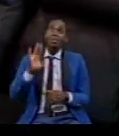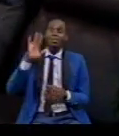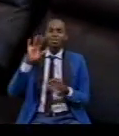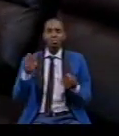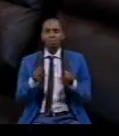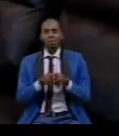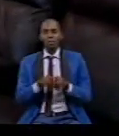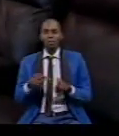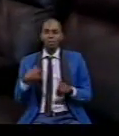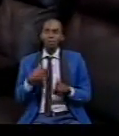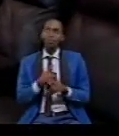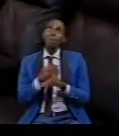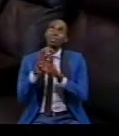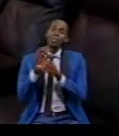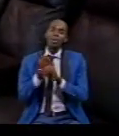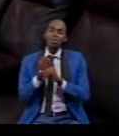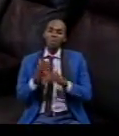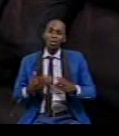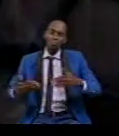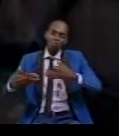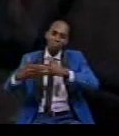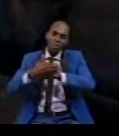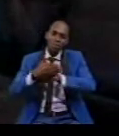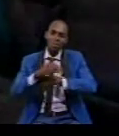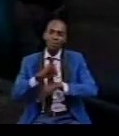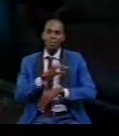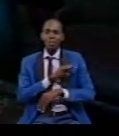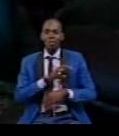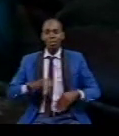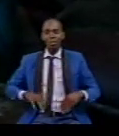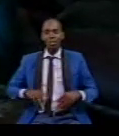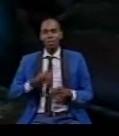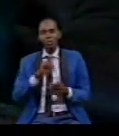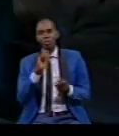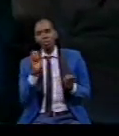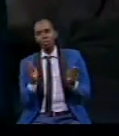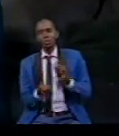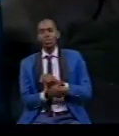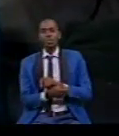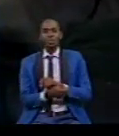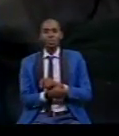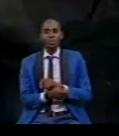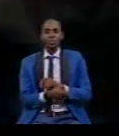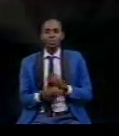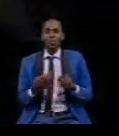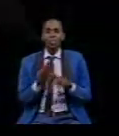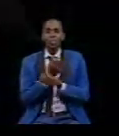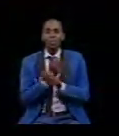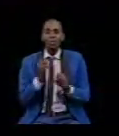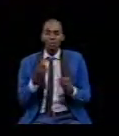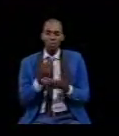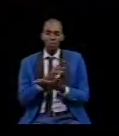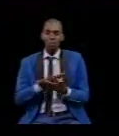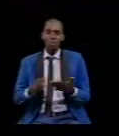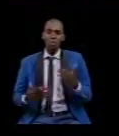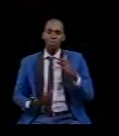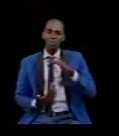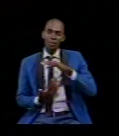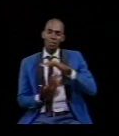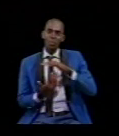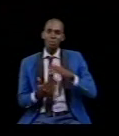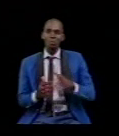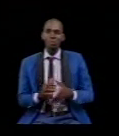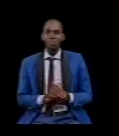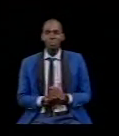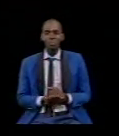occasionally or habitually, goes on record in the book of records before the Lord. And it